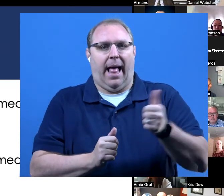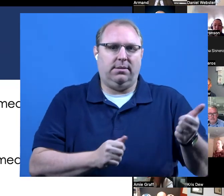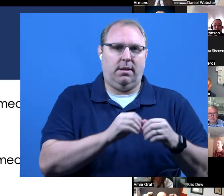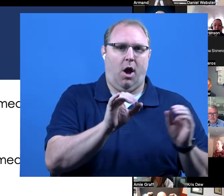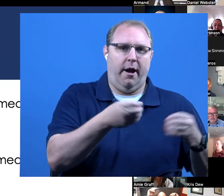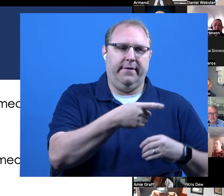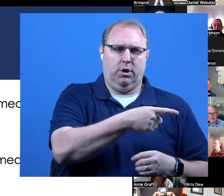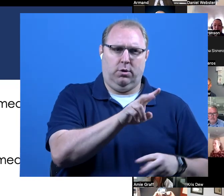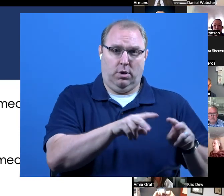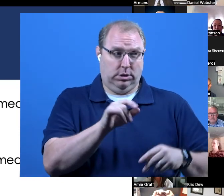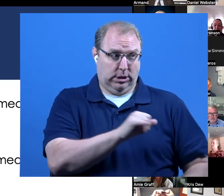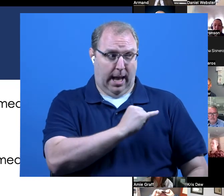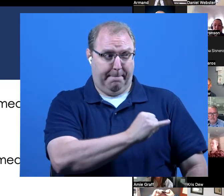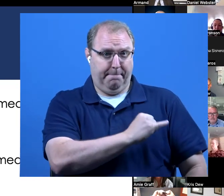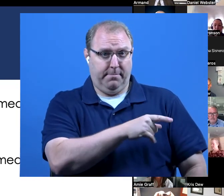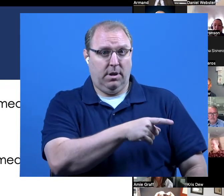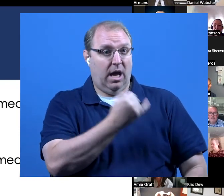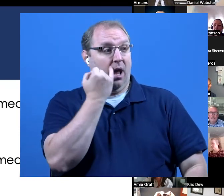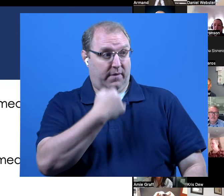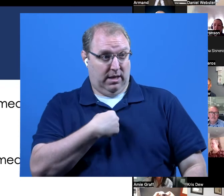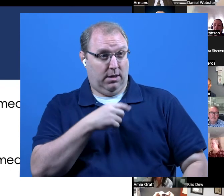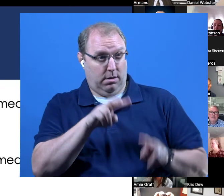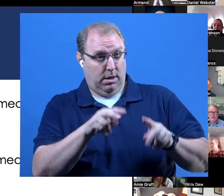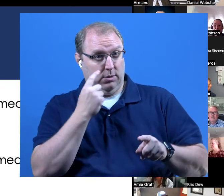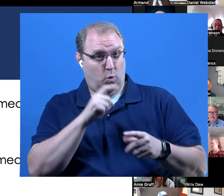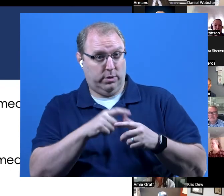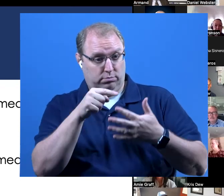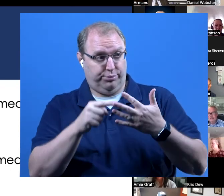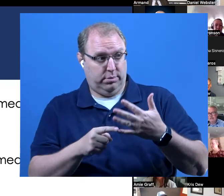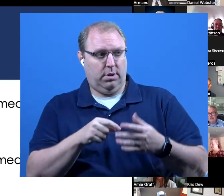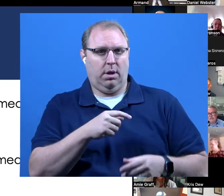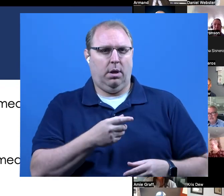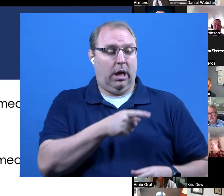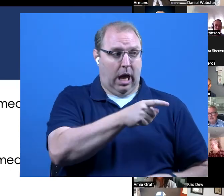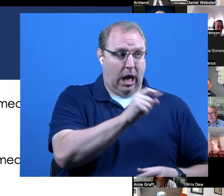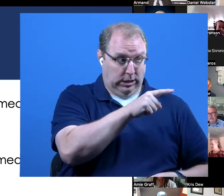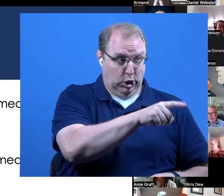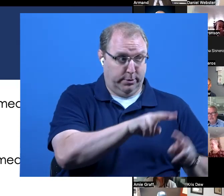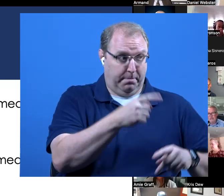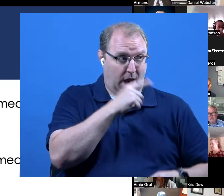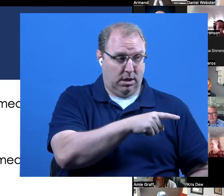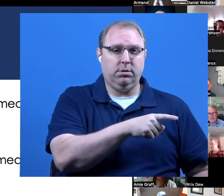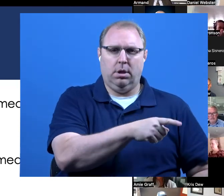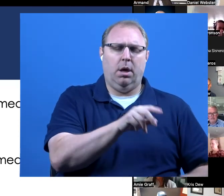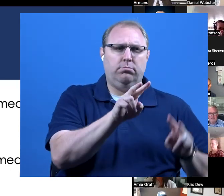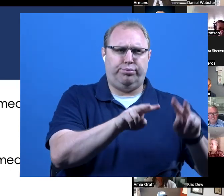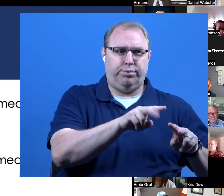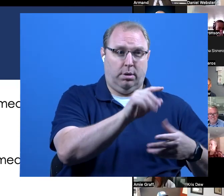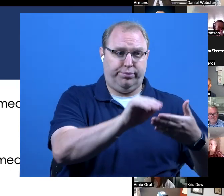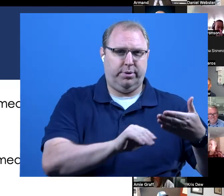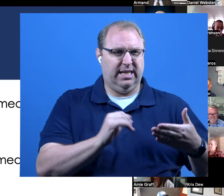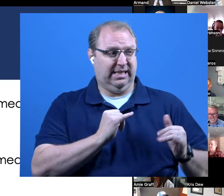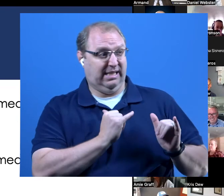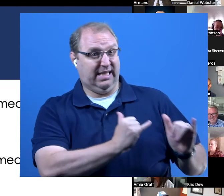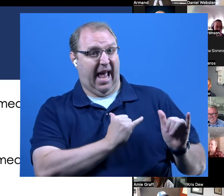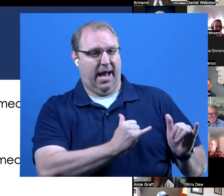there. Yeah, right there. Yep. So I think, are we on the same page? Mm-hmm.